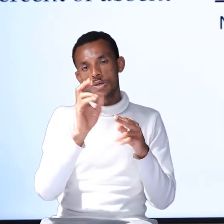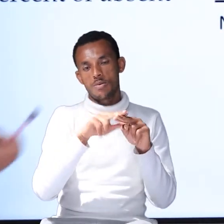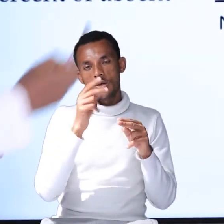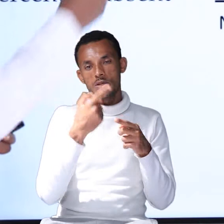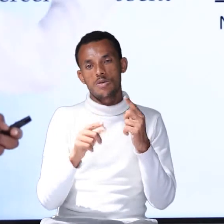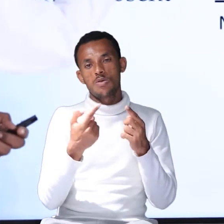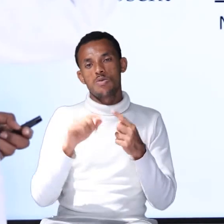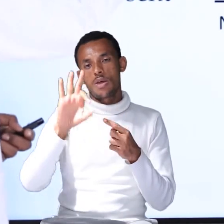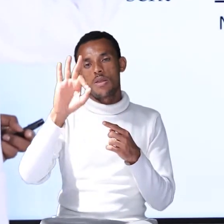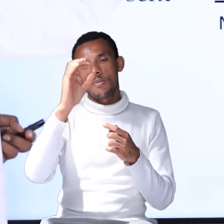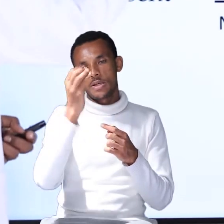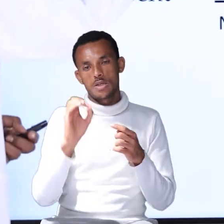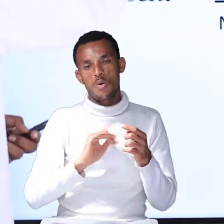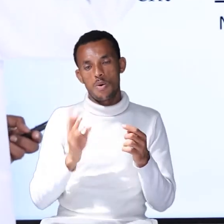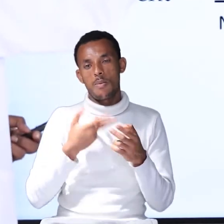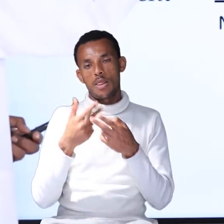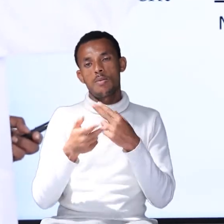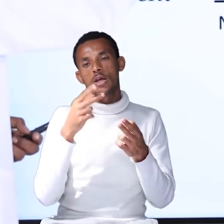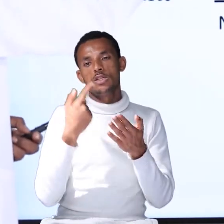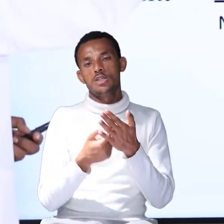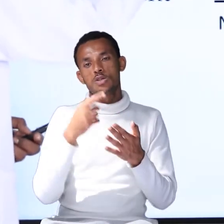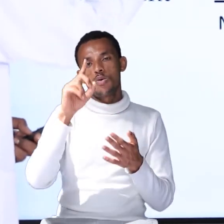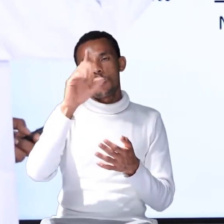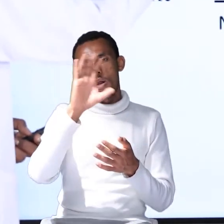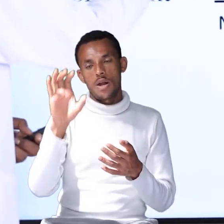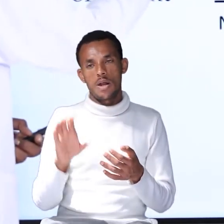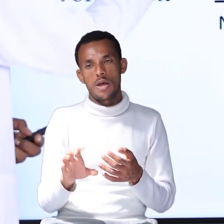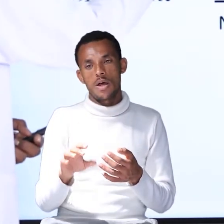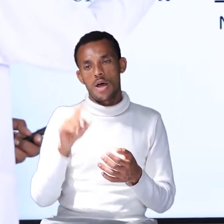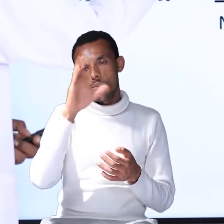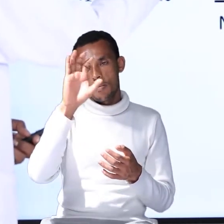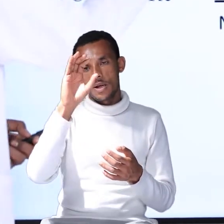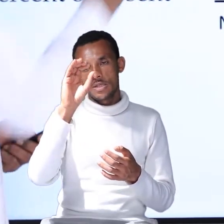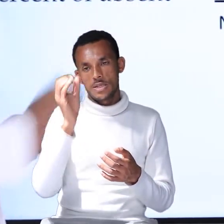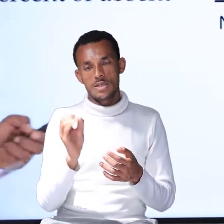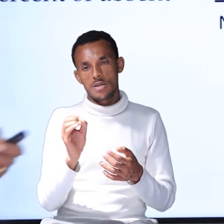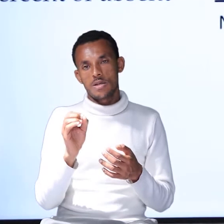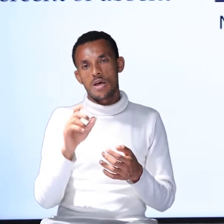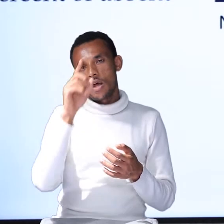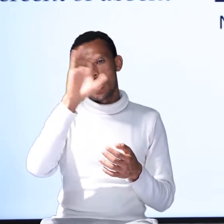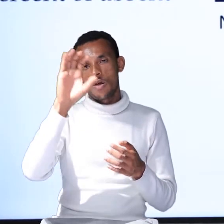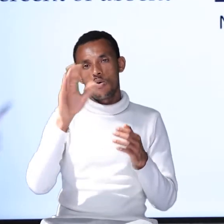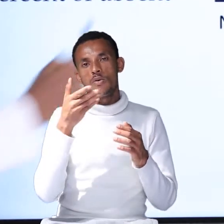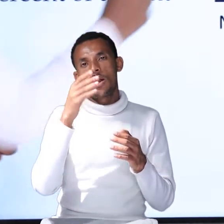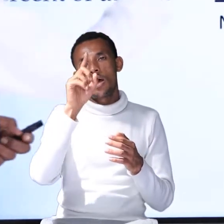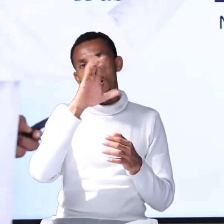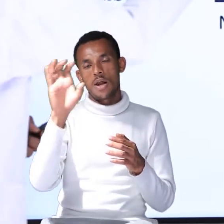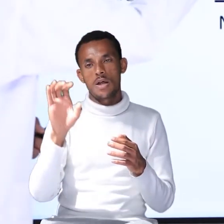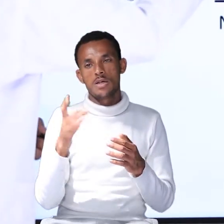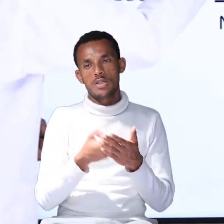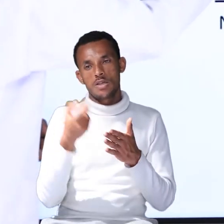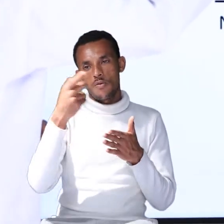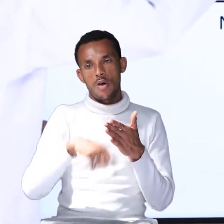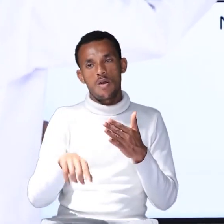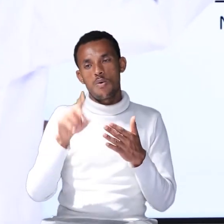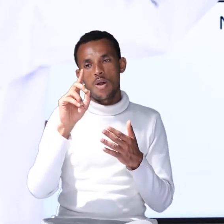So to get it in terms of percent, we have to multiply this one by 1, which is 100% or 100 over 100. This gives a value to